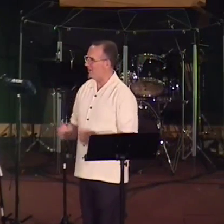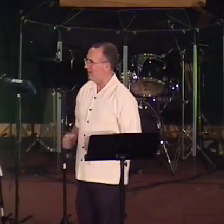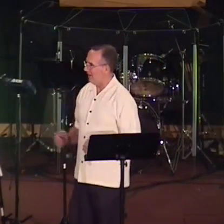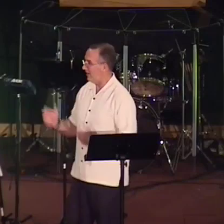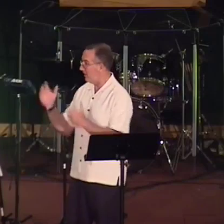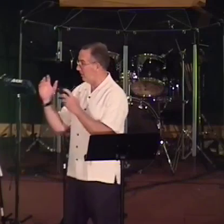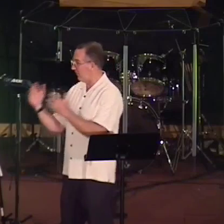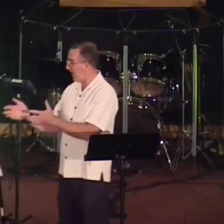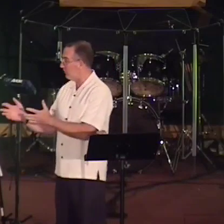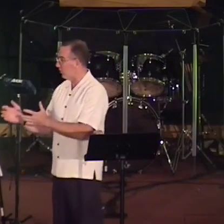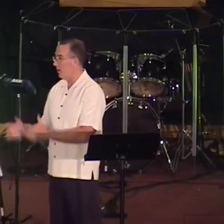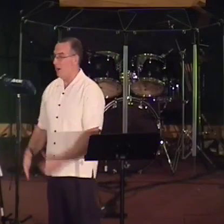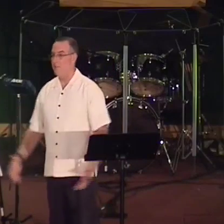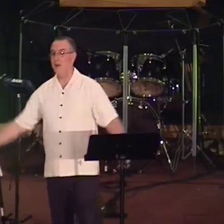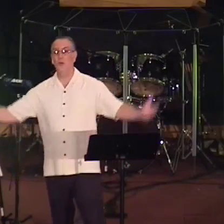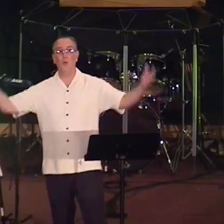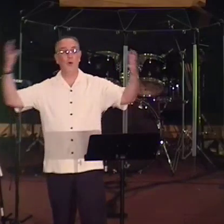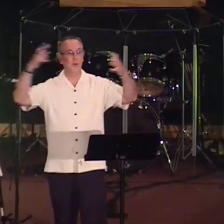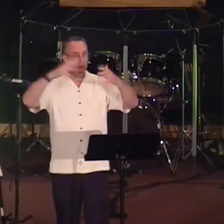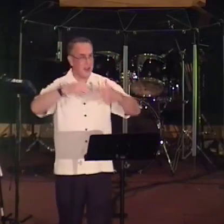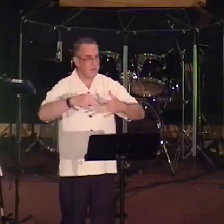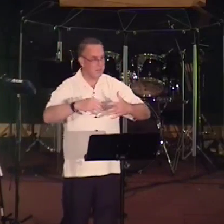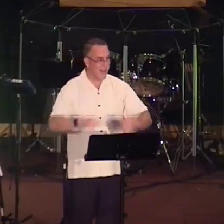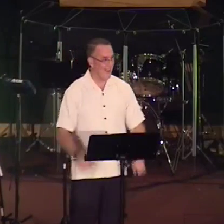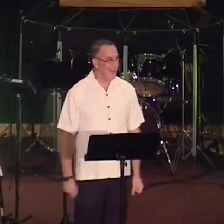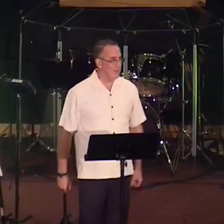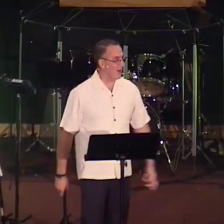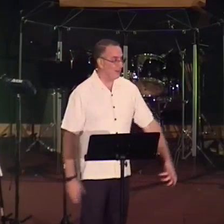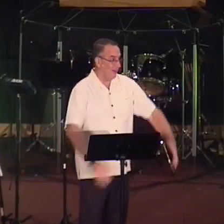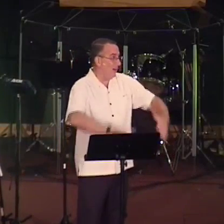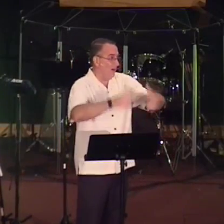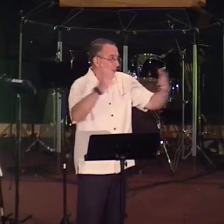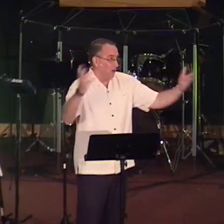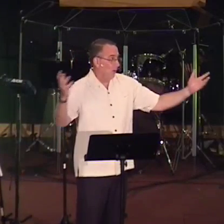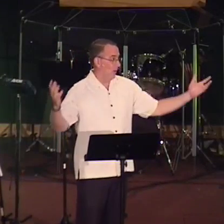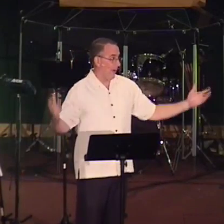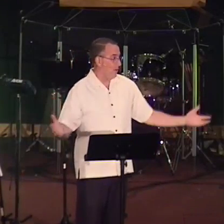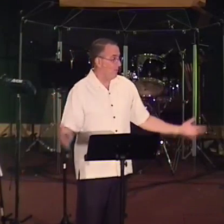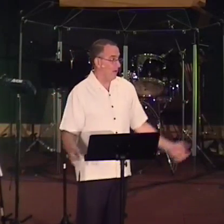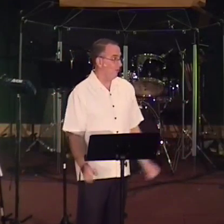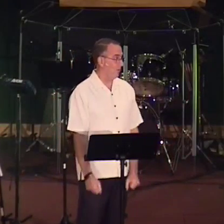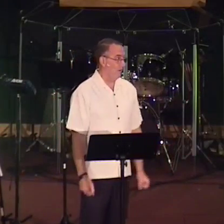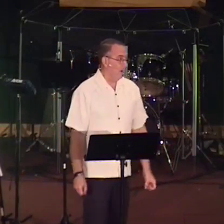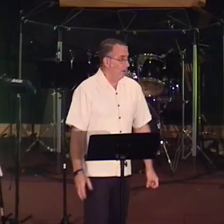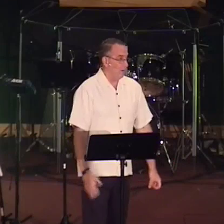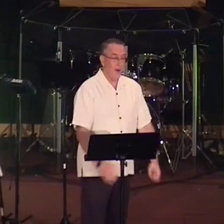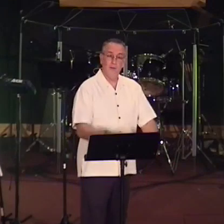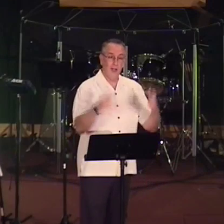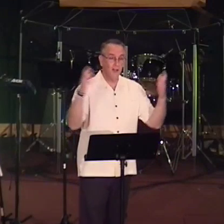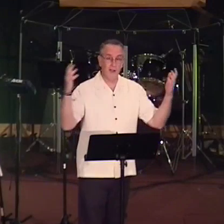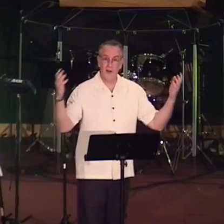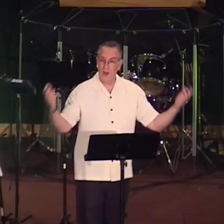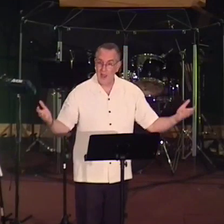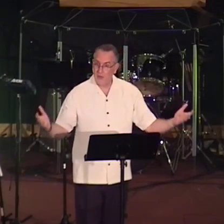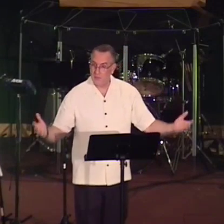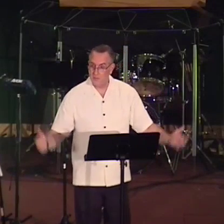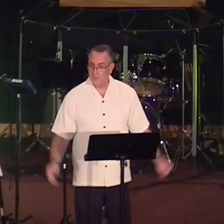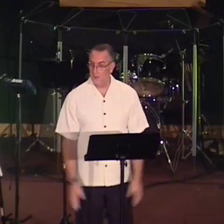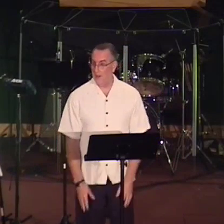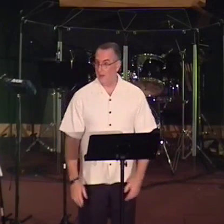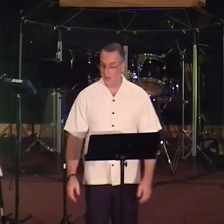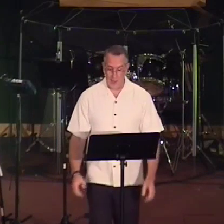day he did them a favor and brought the world to them. Because there were devout men from every nation under